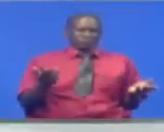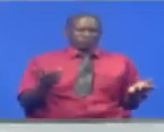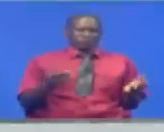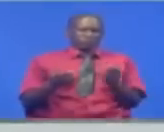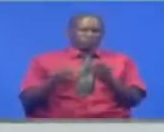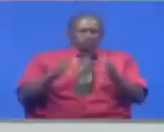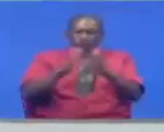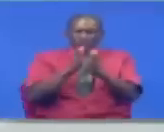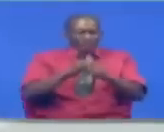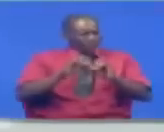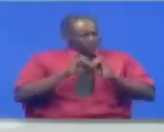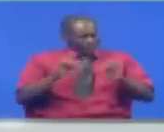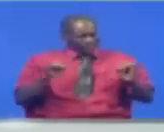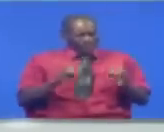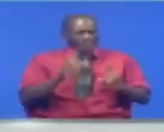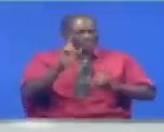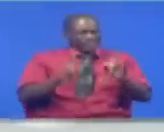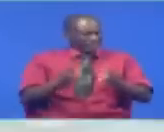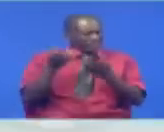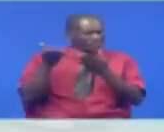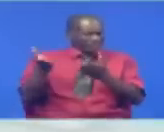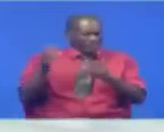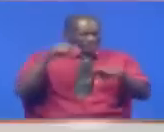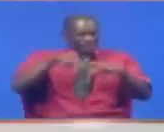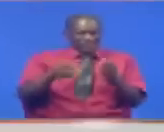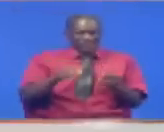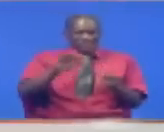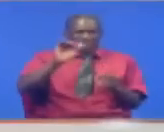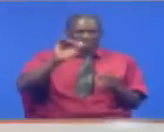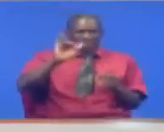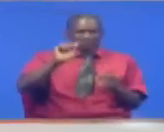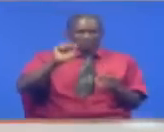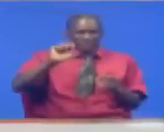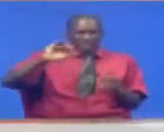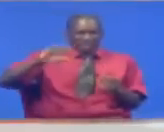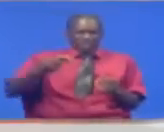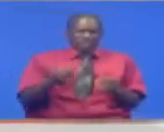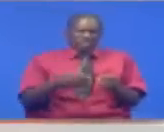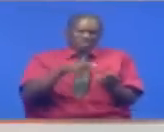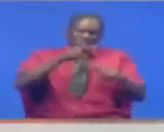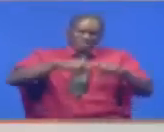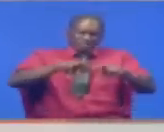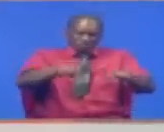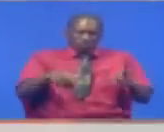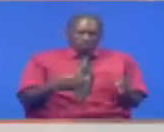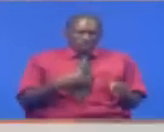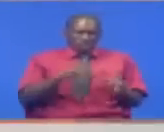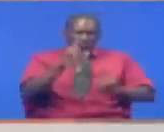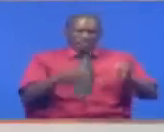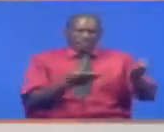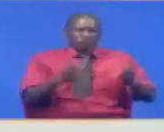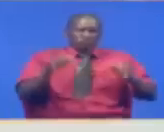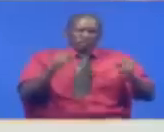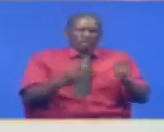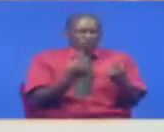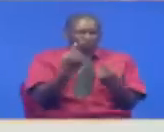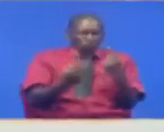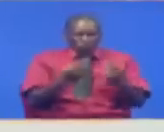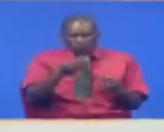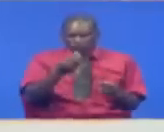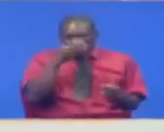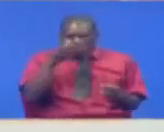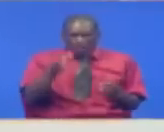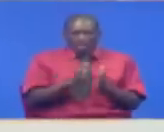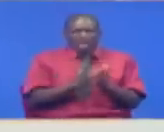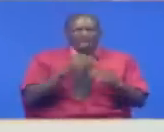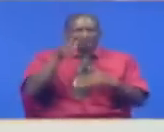washrooms, mm-hmm. kitchens. Mm-hmm. Sitting room. It boasts a kitchen where one can prepare their own meals, and after that you can